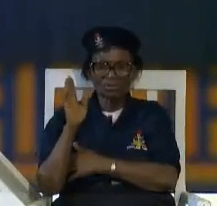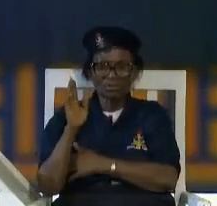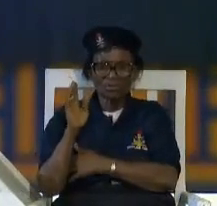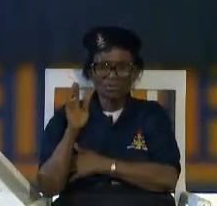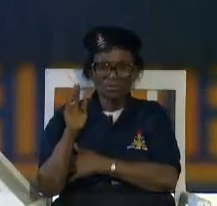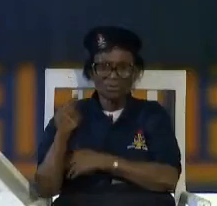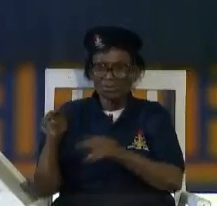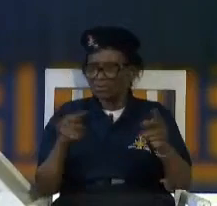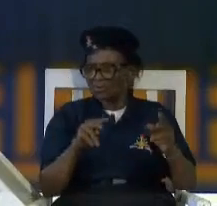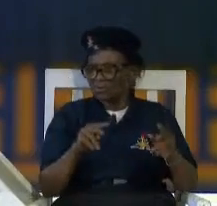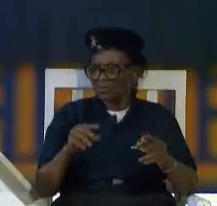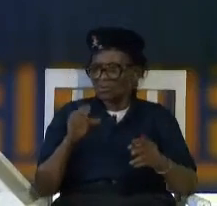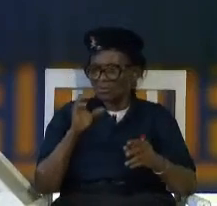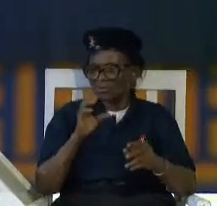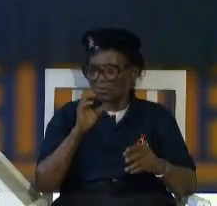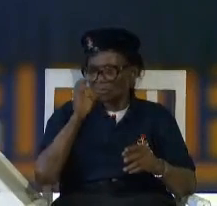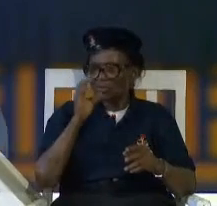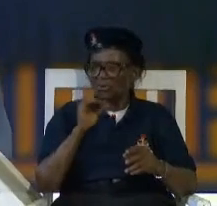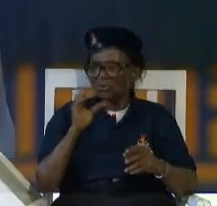lukewarmly.